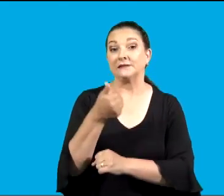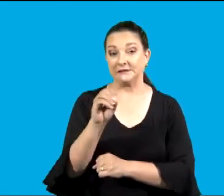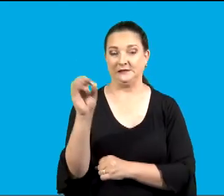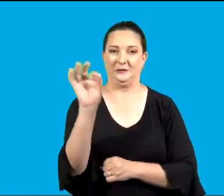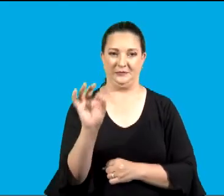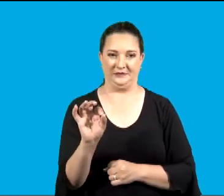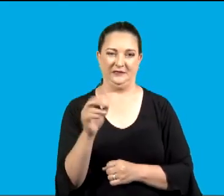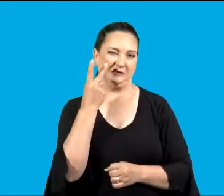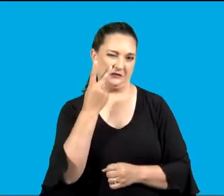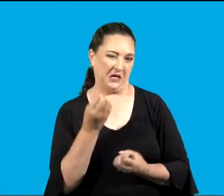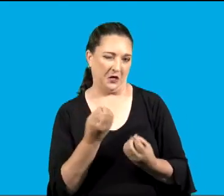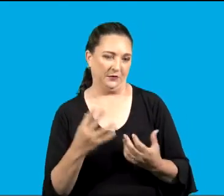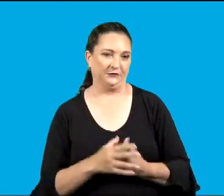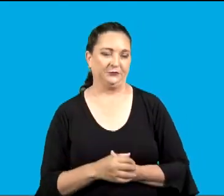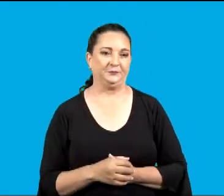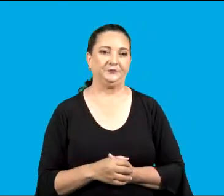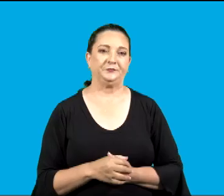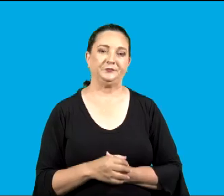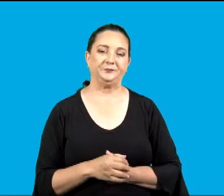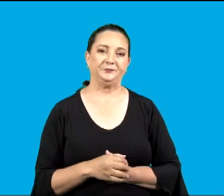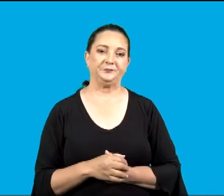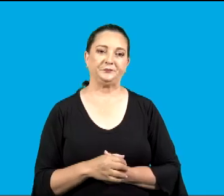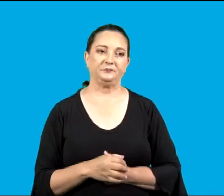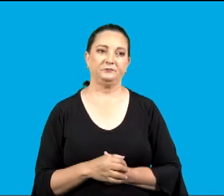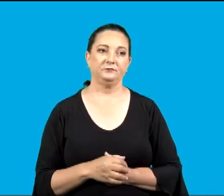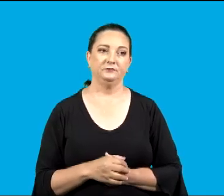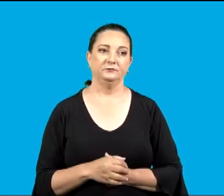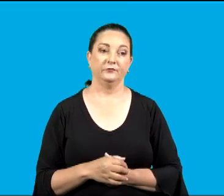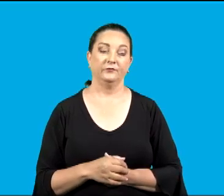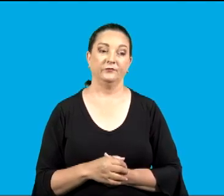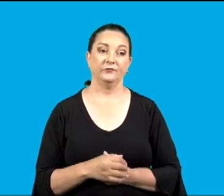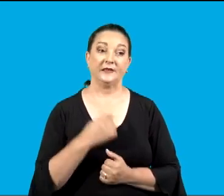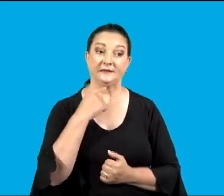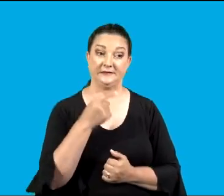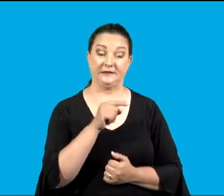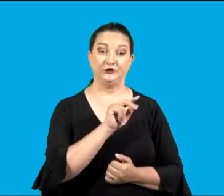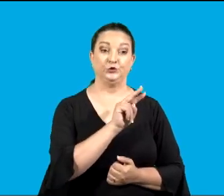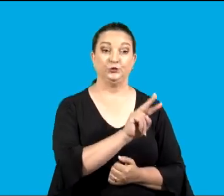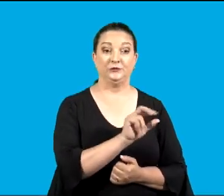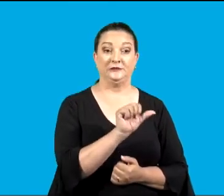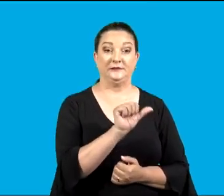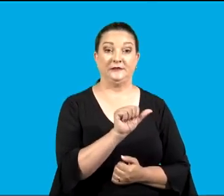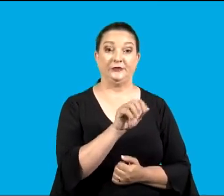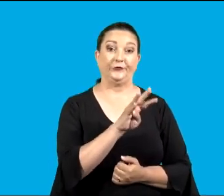by 60%. Let's see how much that is going to give us. I would then say